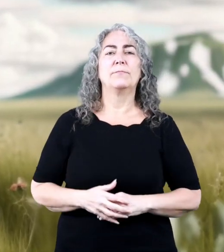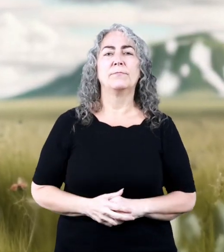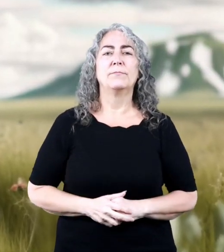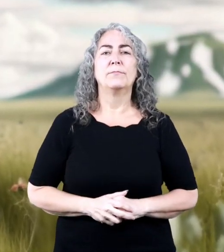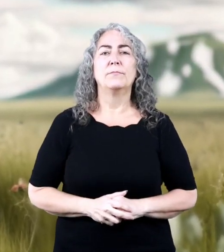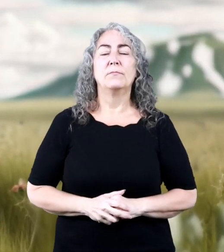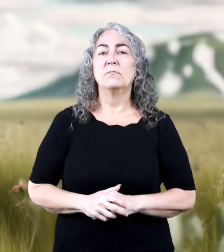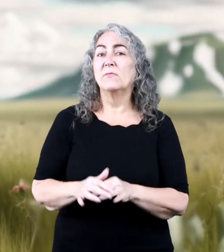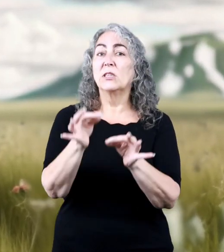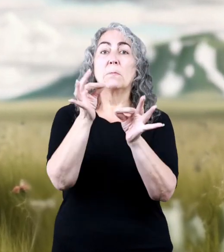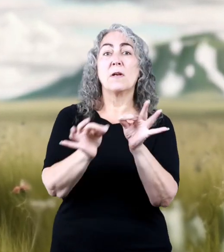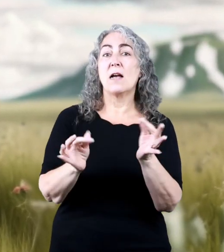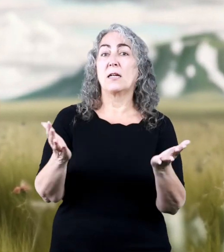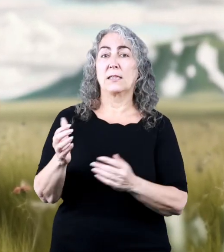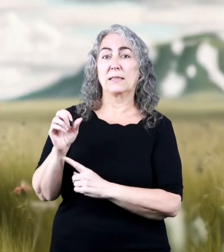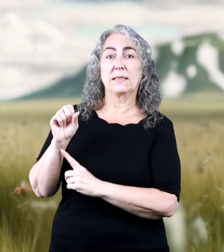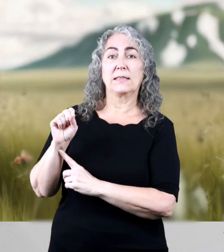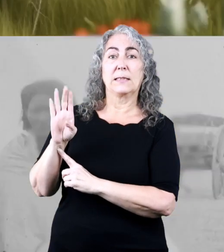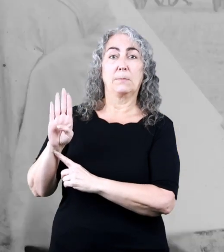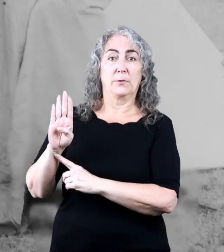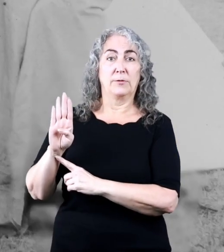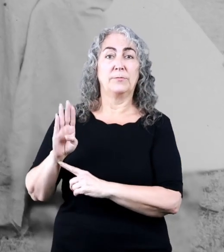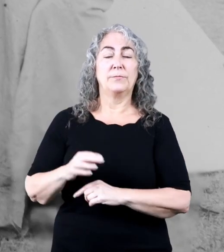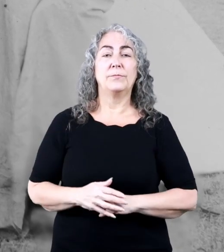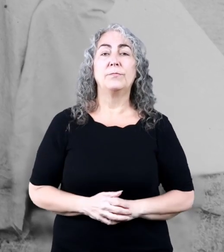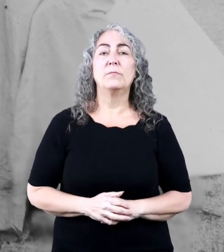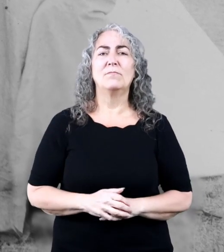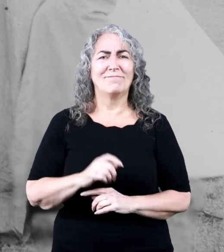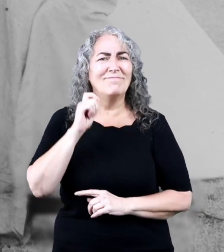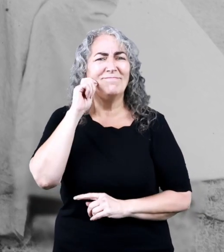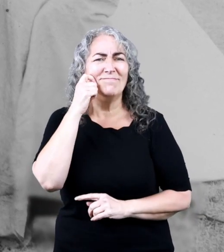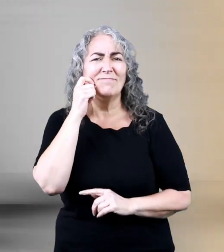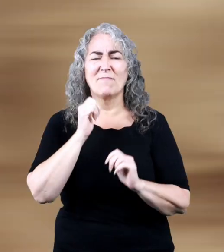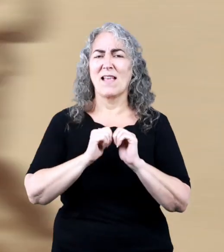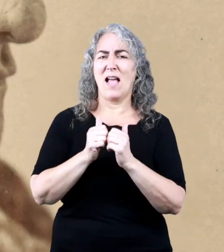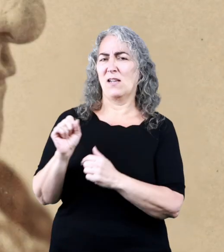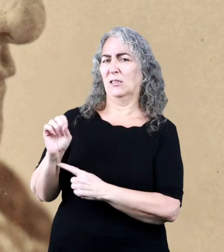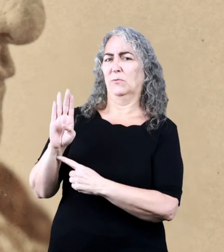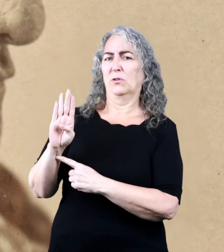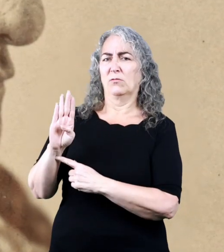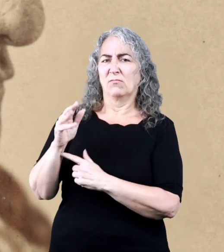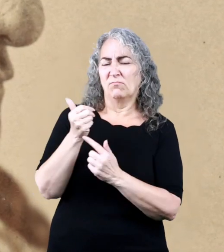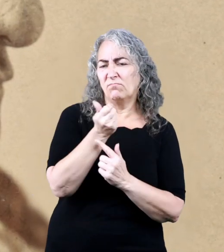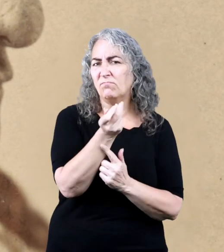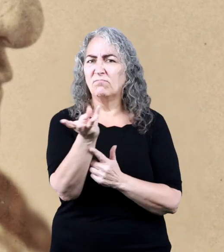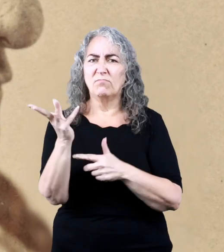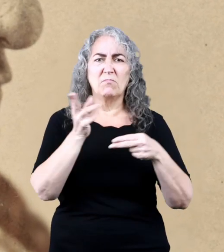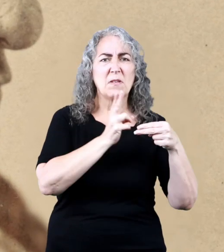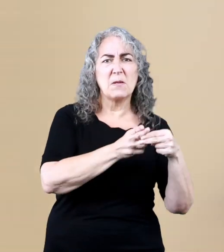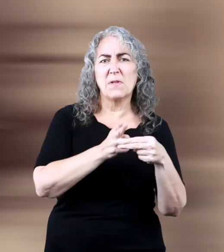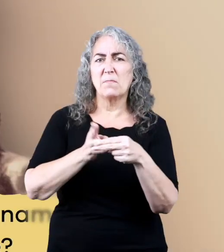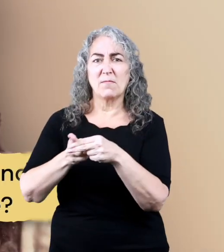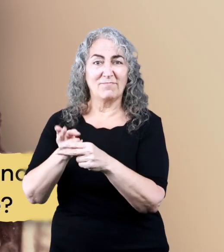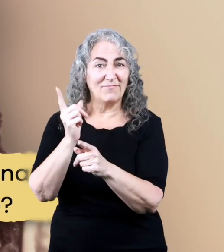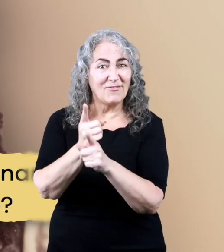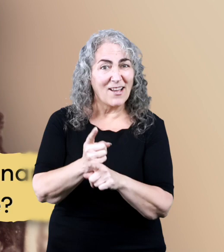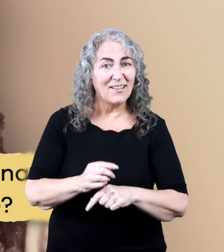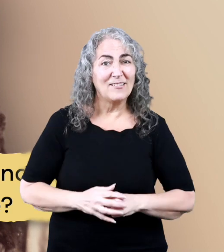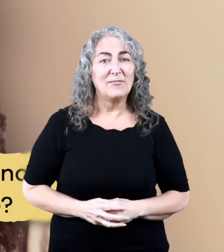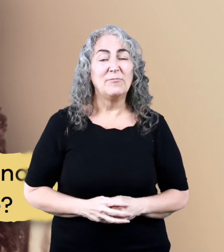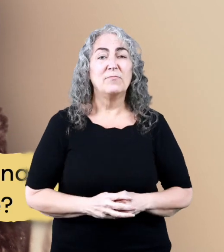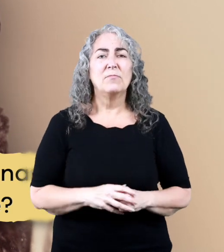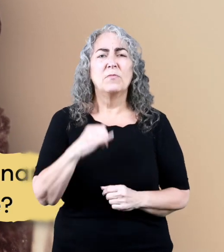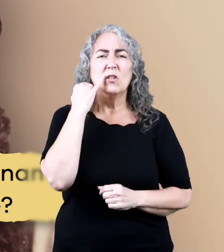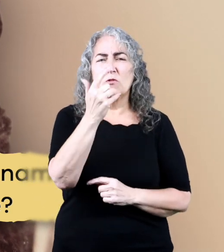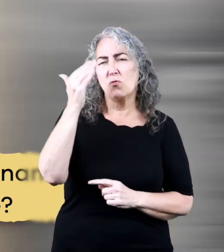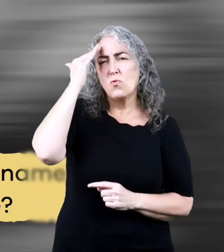which was simplified to Sitting Bull. It's pretty cool how Sitting Bull had multiple names, right? If you could be